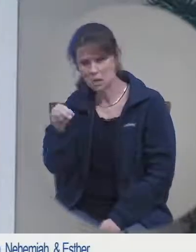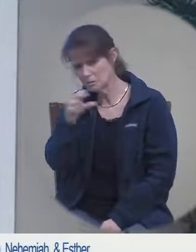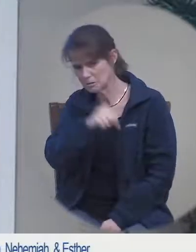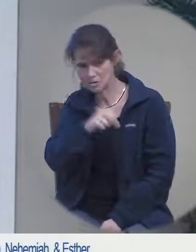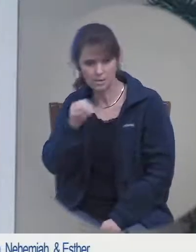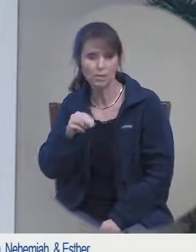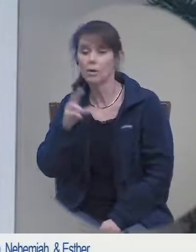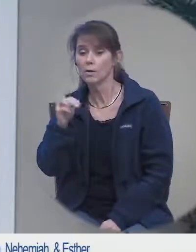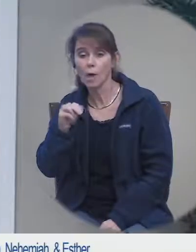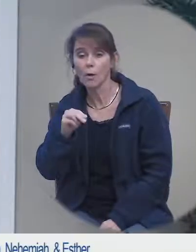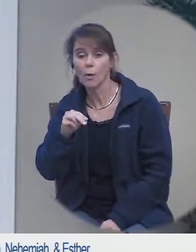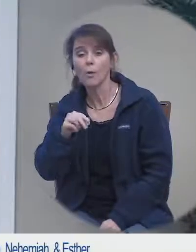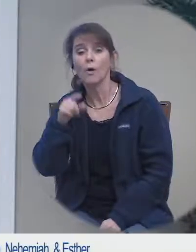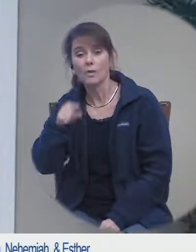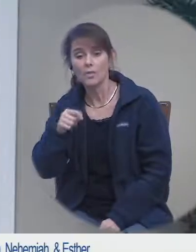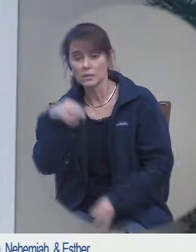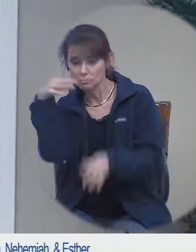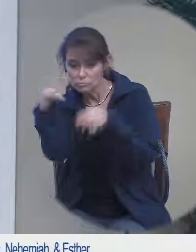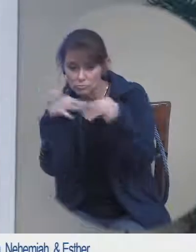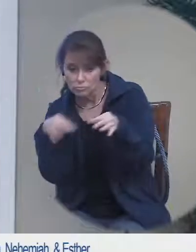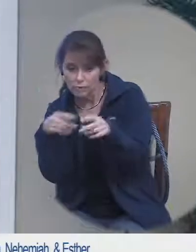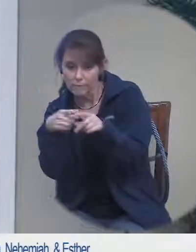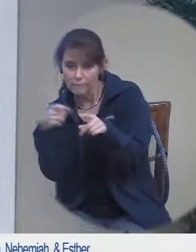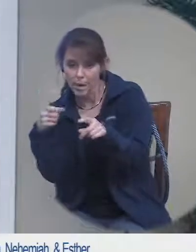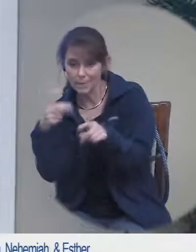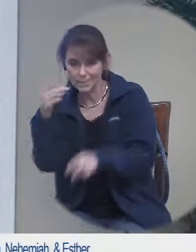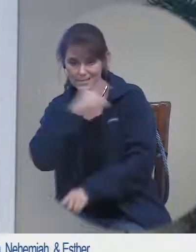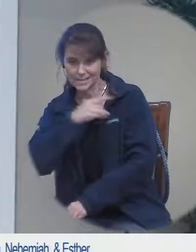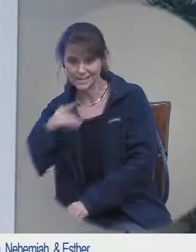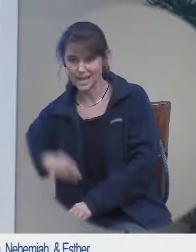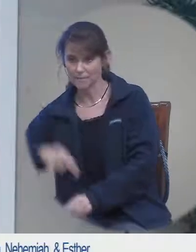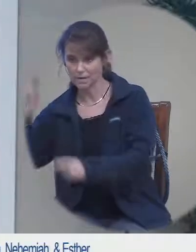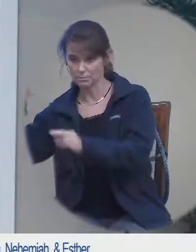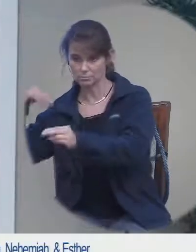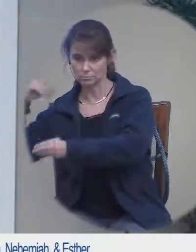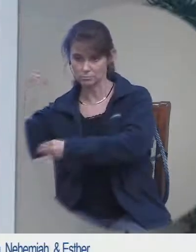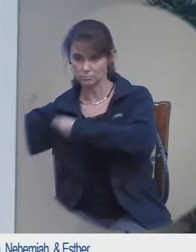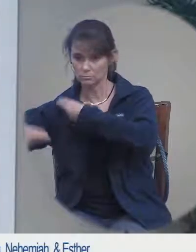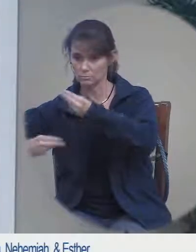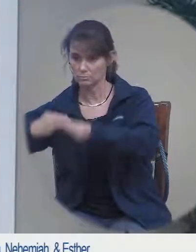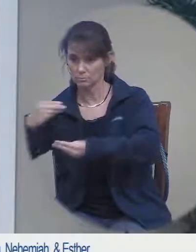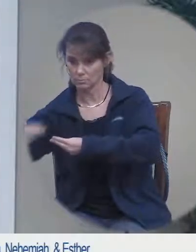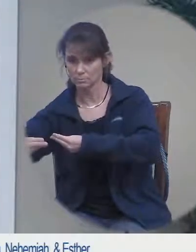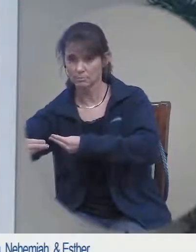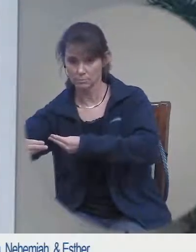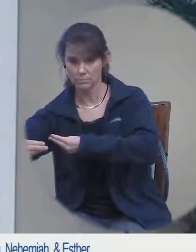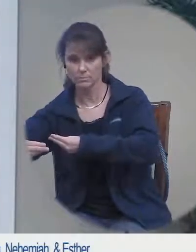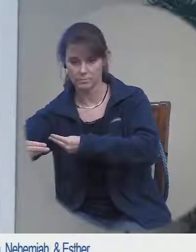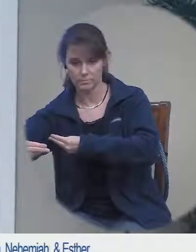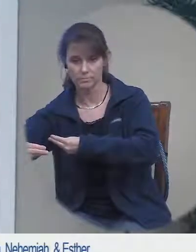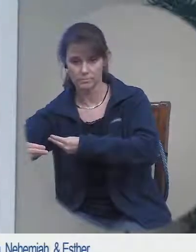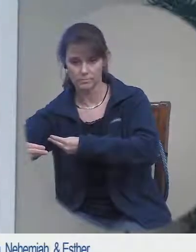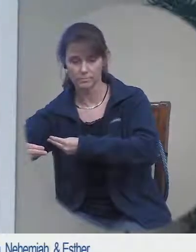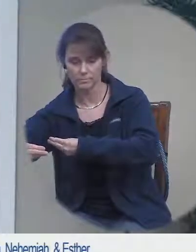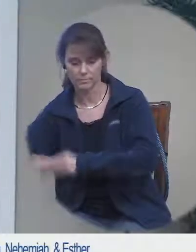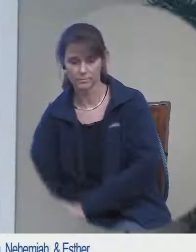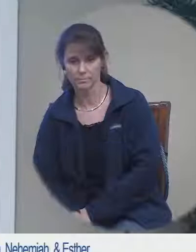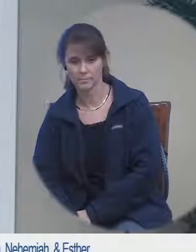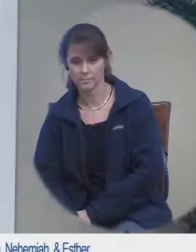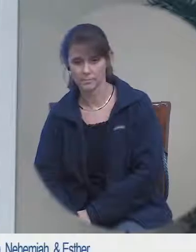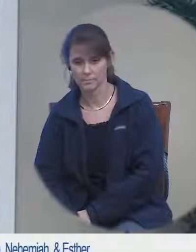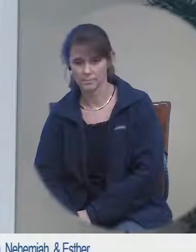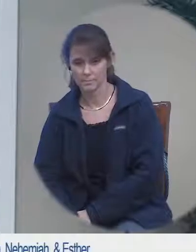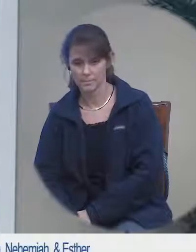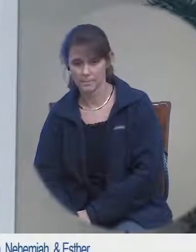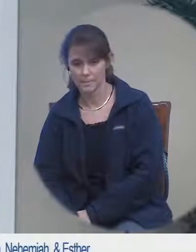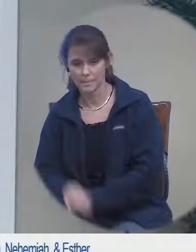given through David, this man of God. And the second thing is, looking at that, is just like David did for the